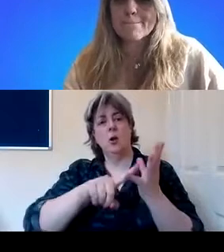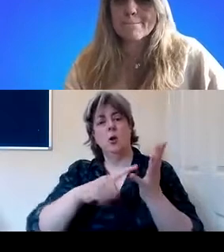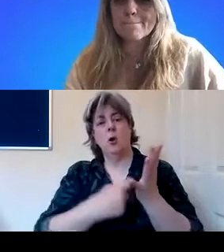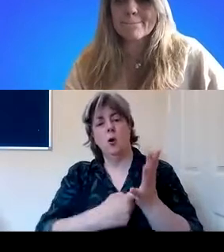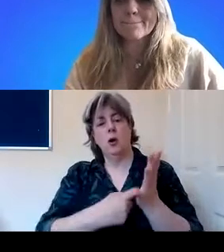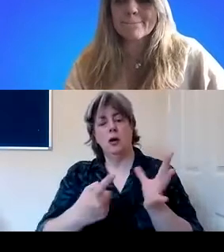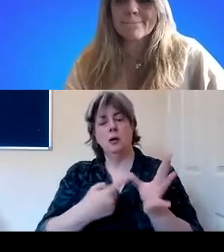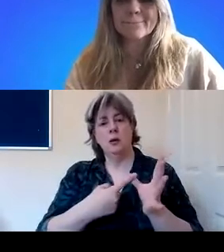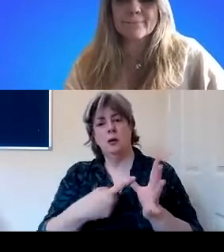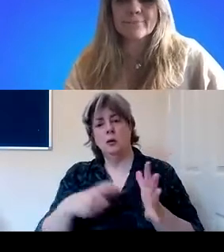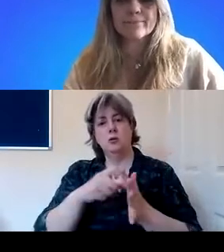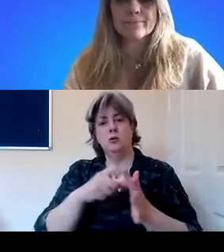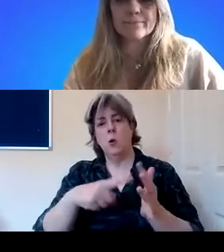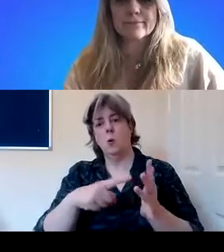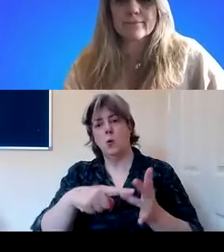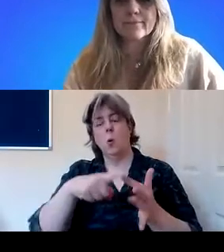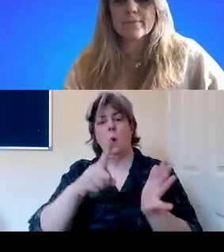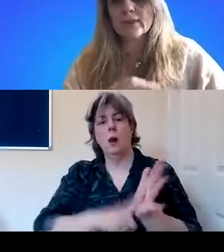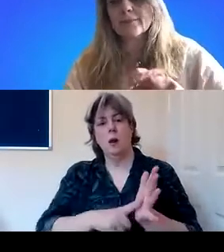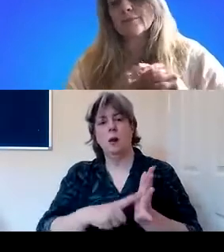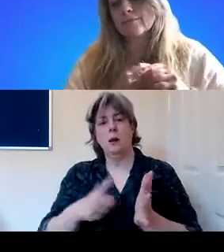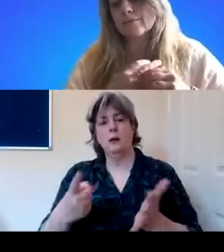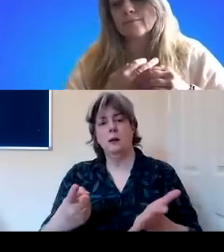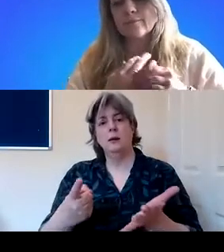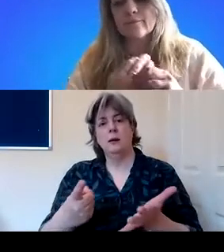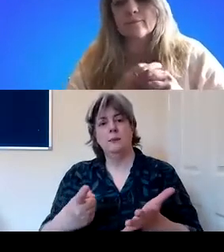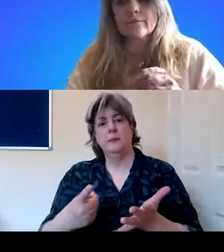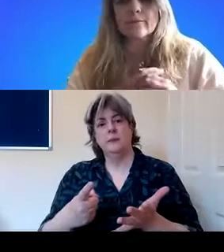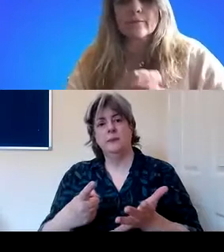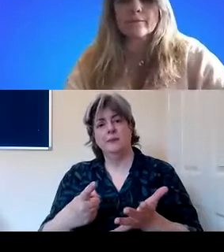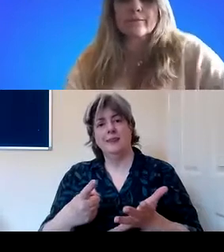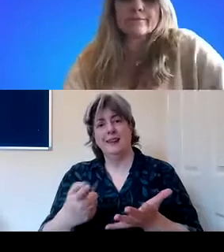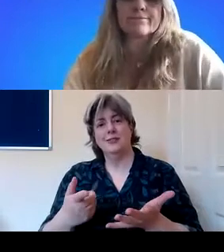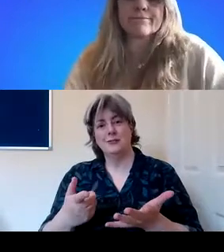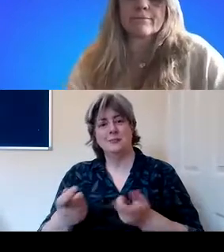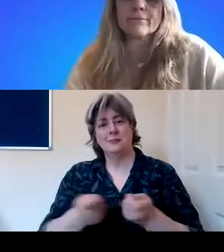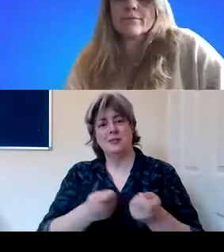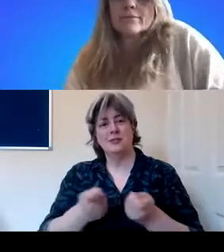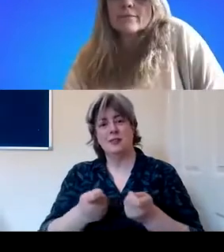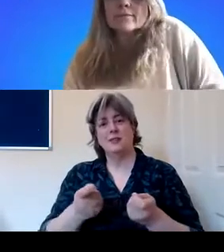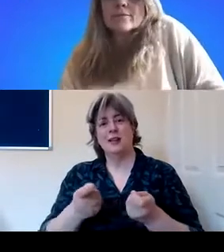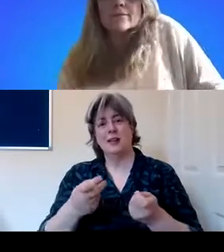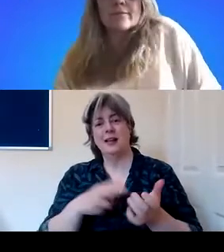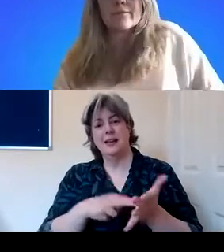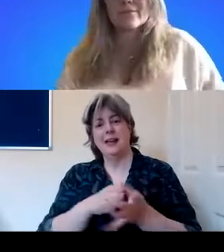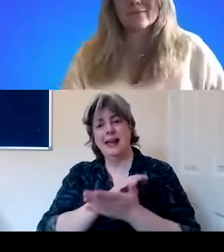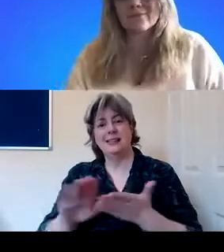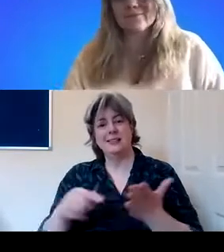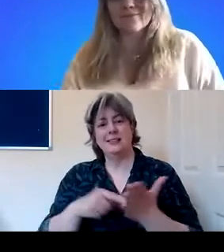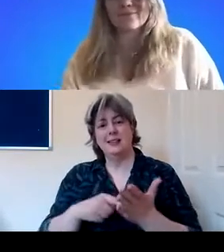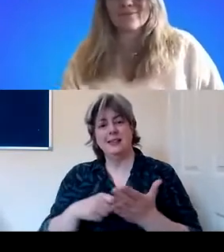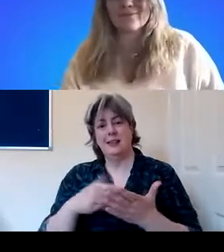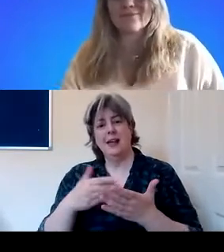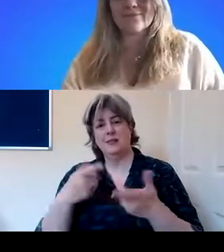for NAHT Cymru, who will undertake formal introductions. Laura. Thank you, Laura, and apologies for everybody listening